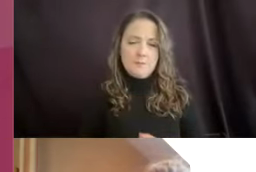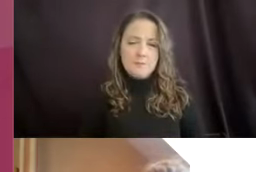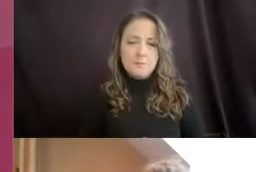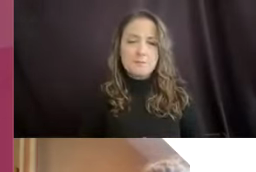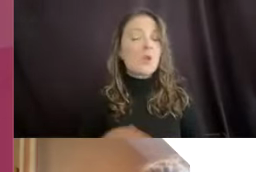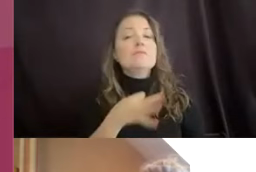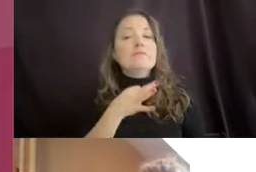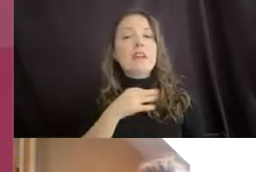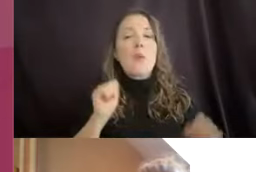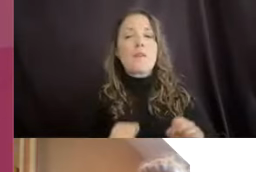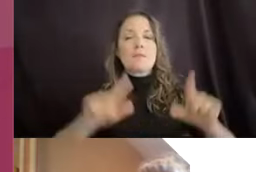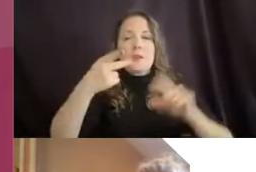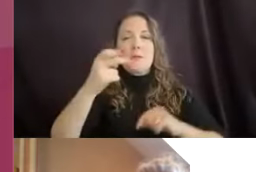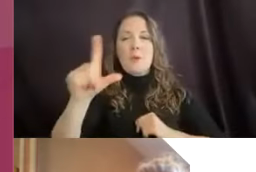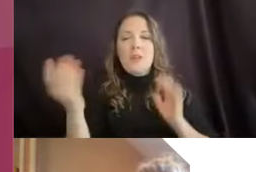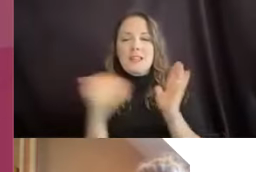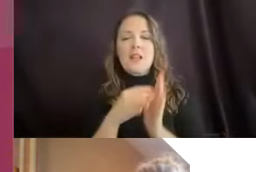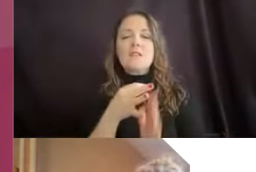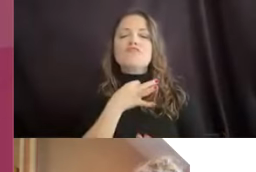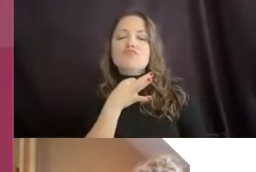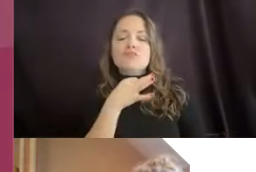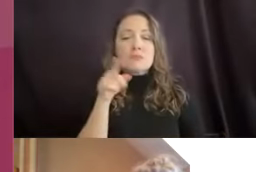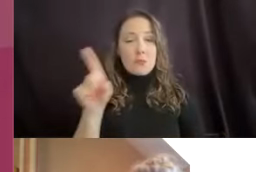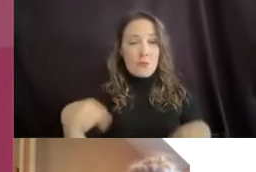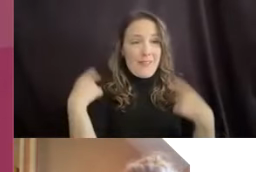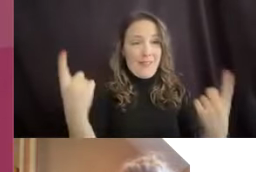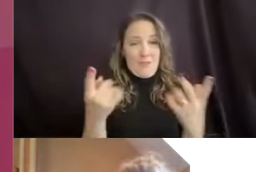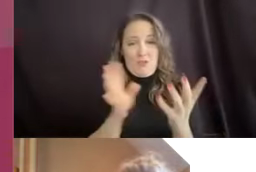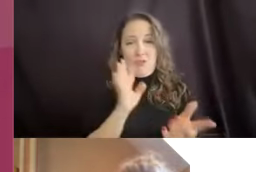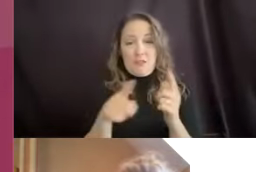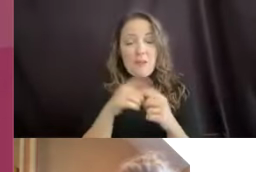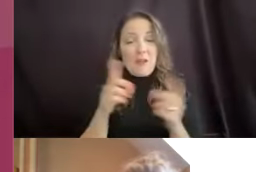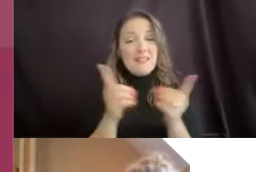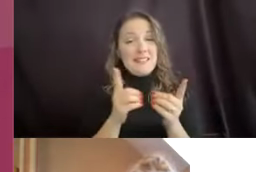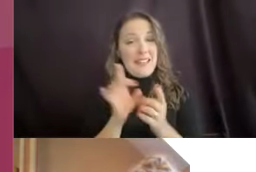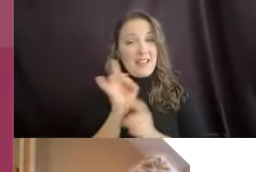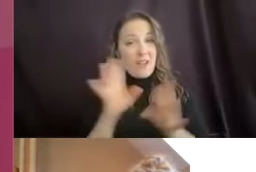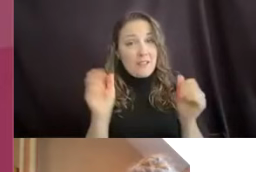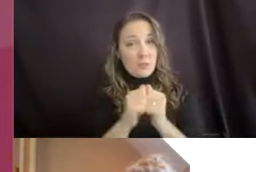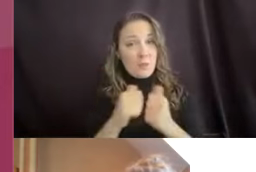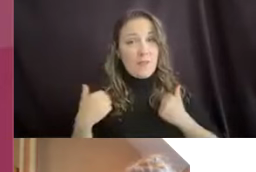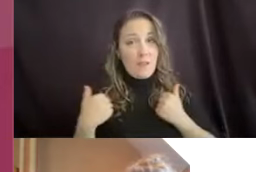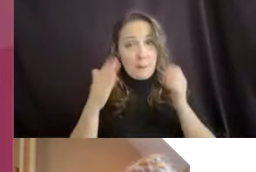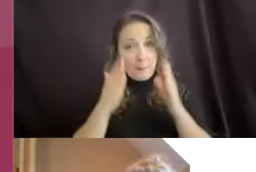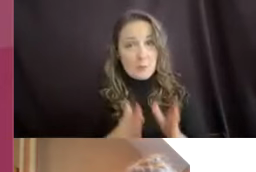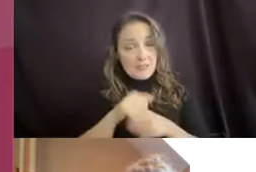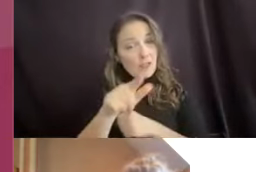going to launch a poll. Have you ever talked about dating violence with a young person in your life?